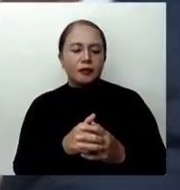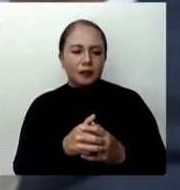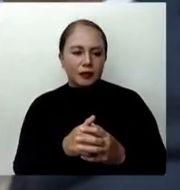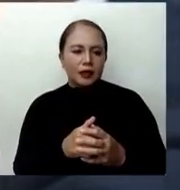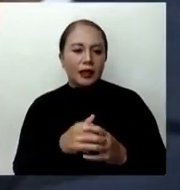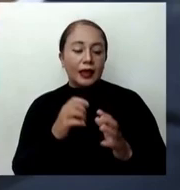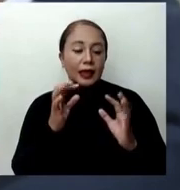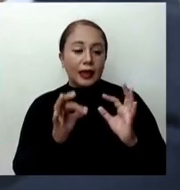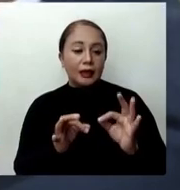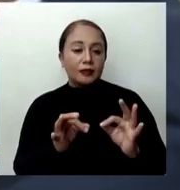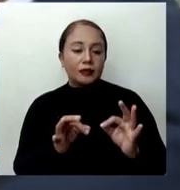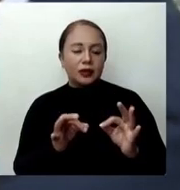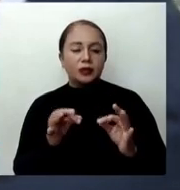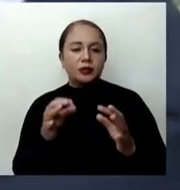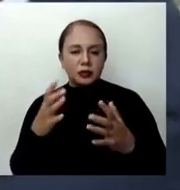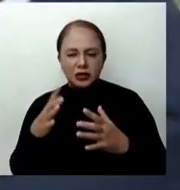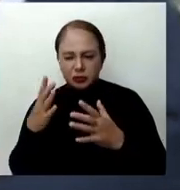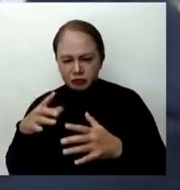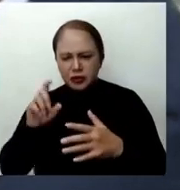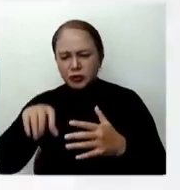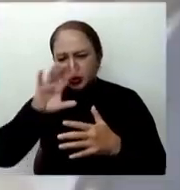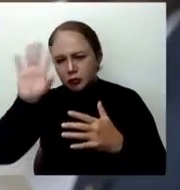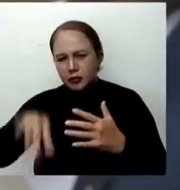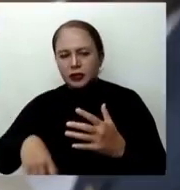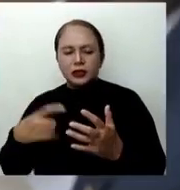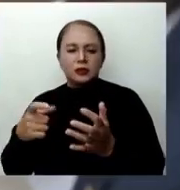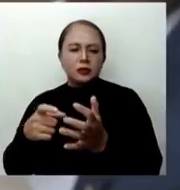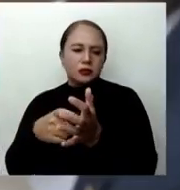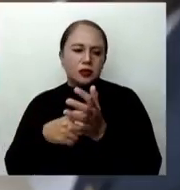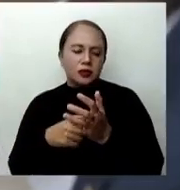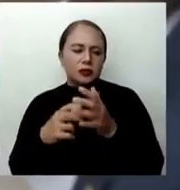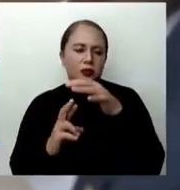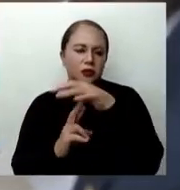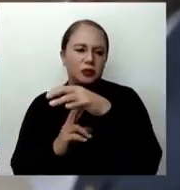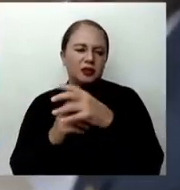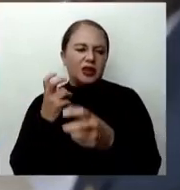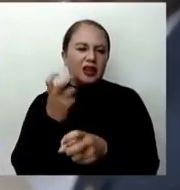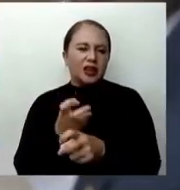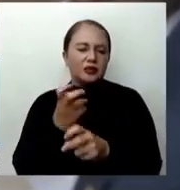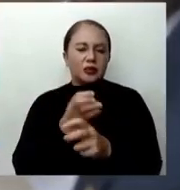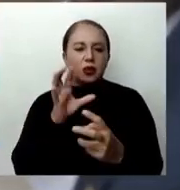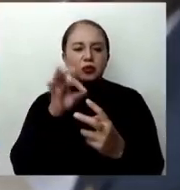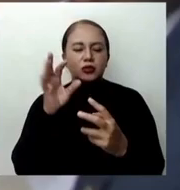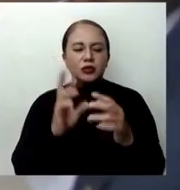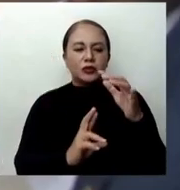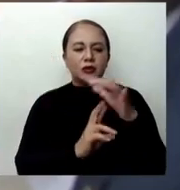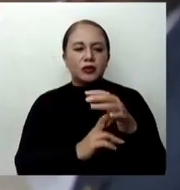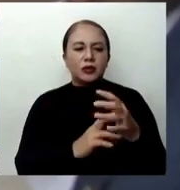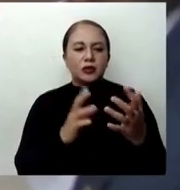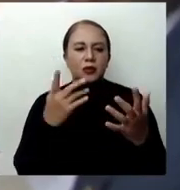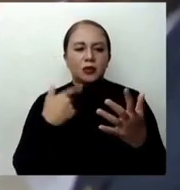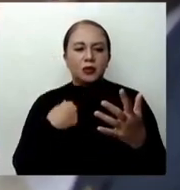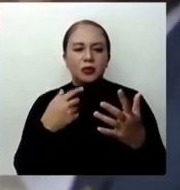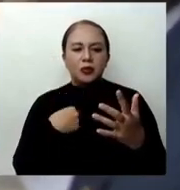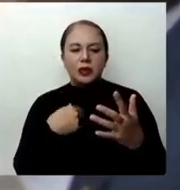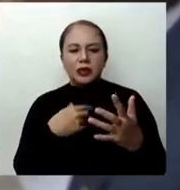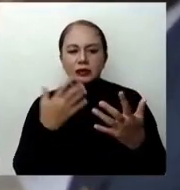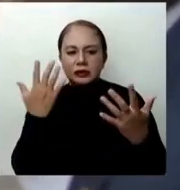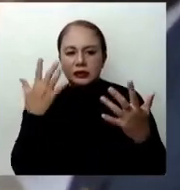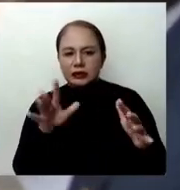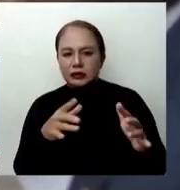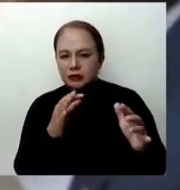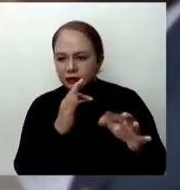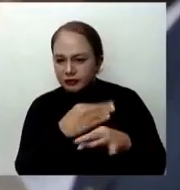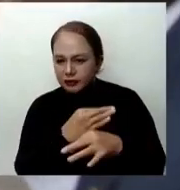itagpos na po nila hanggang sa compulsory retirement nila. Medyo mahirap sa kasi sa optional retirement, hindi natin na po program. Kasi yung